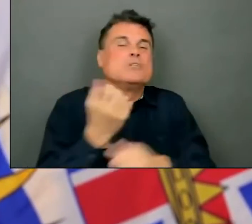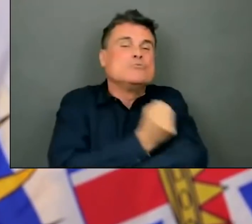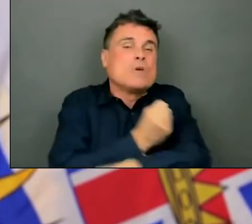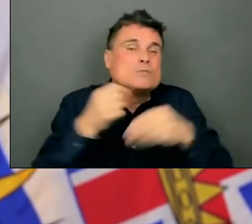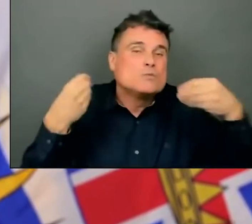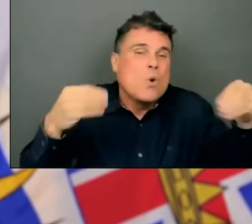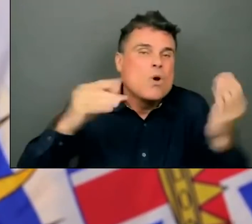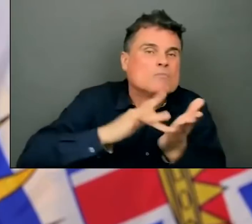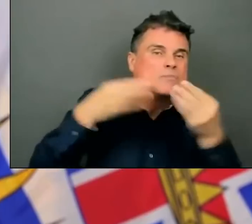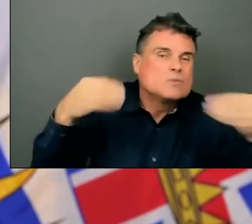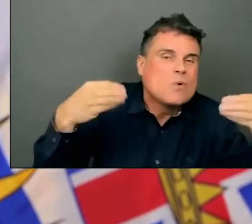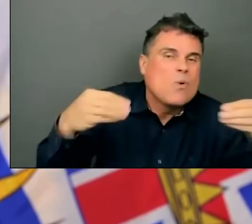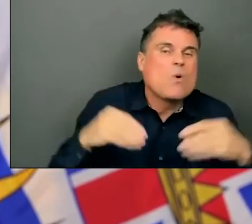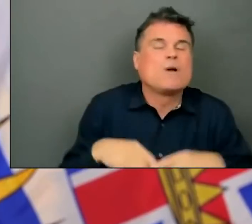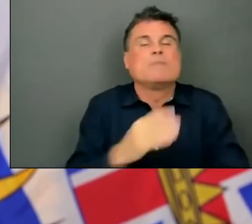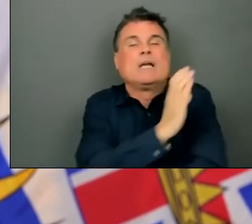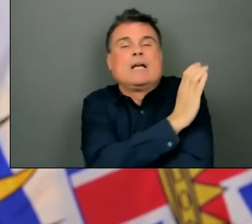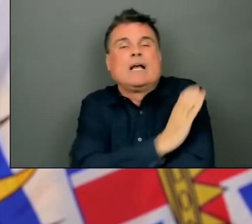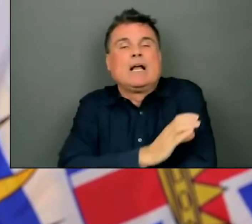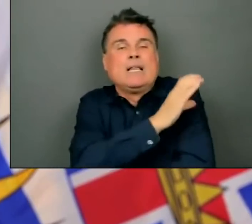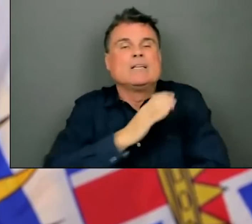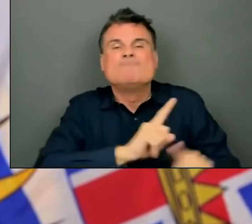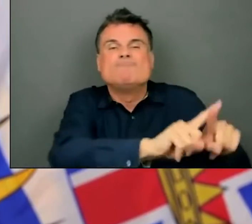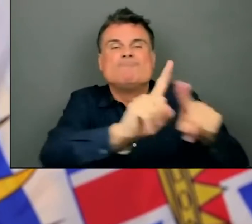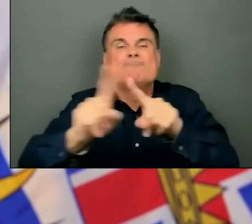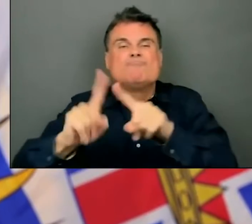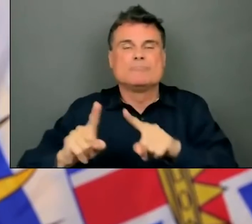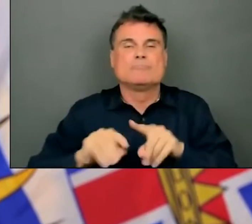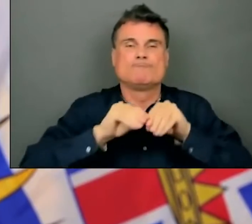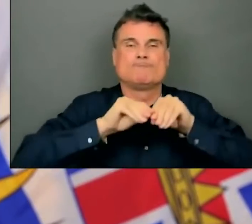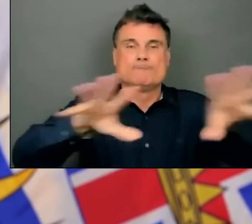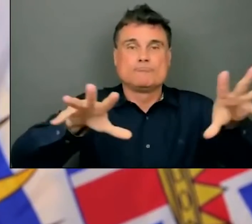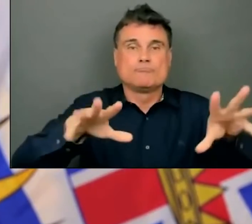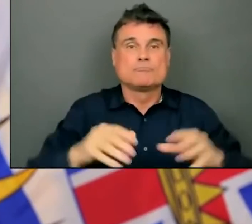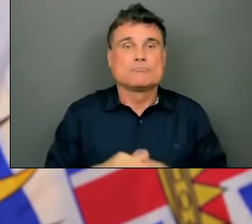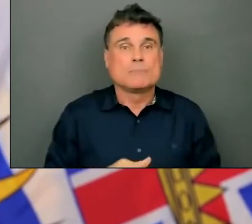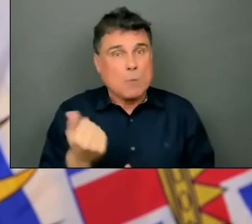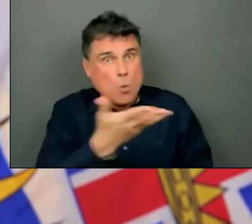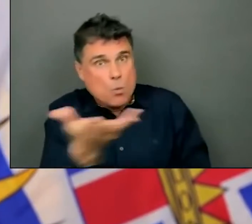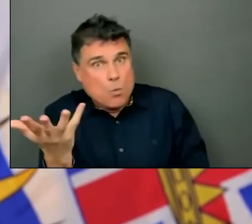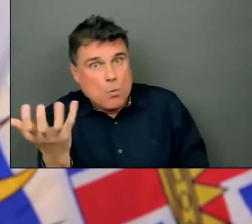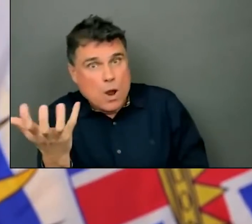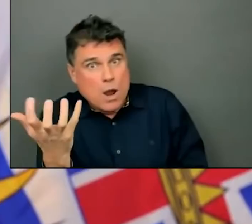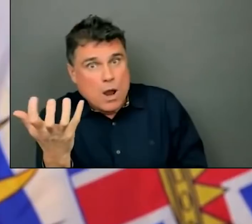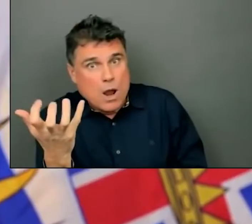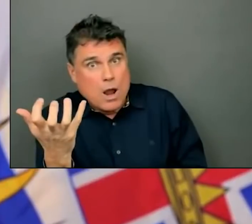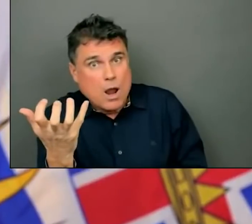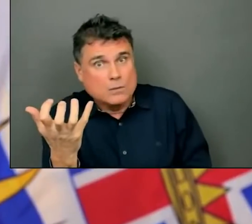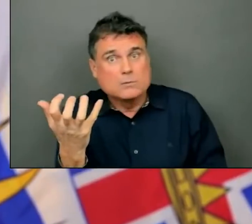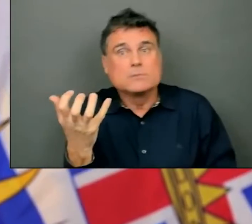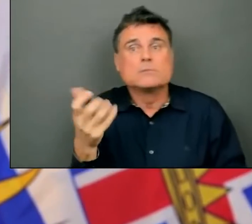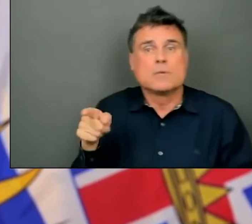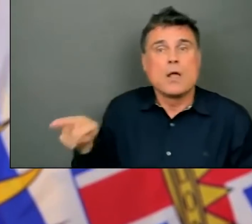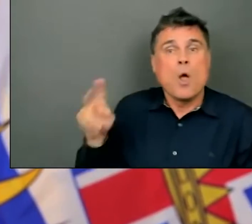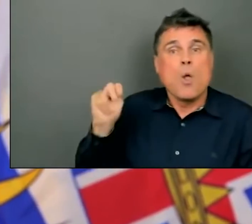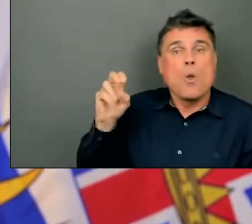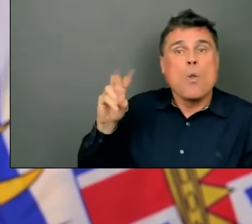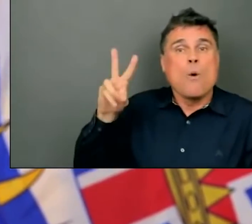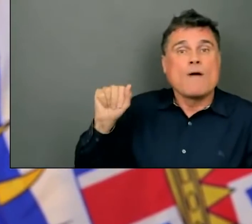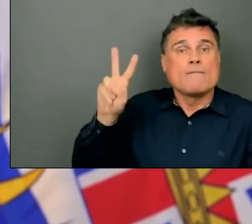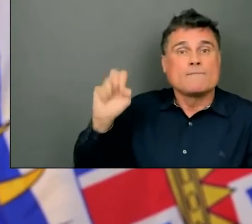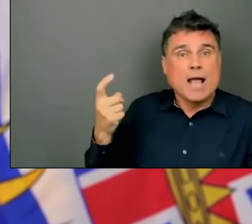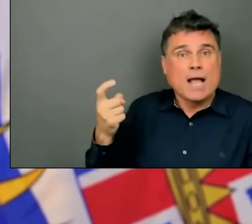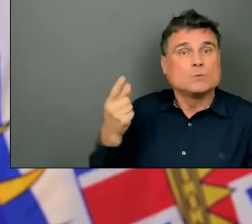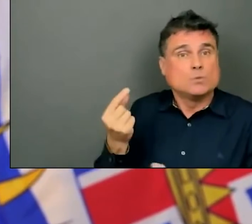clinics. But if you are interested in the Novavax vaccine, the best thing you can do is call right now our COVID